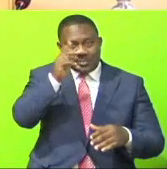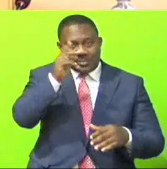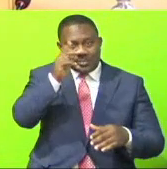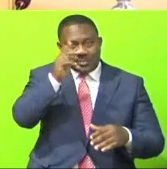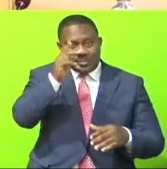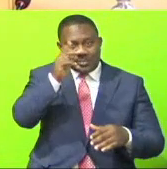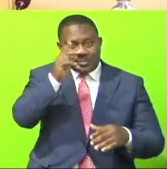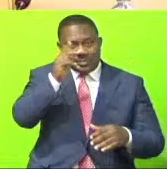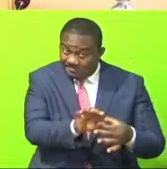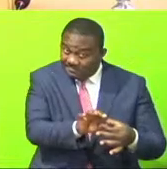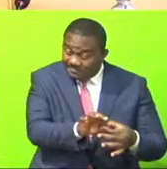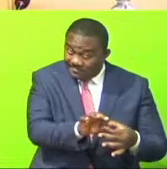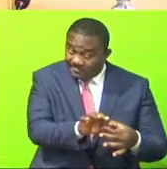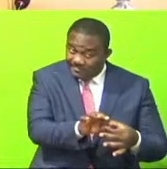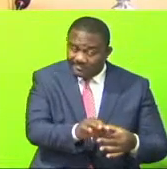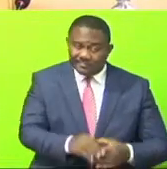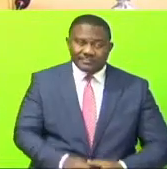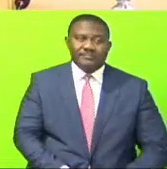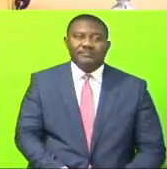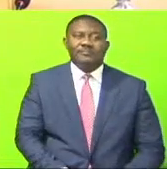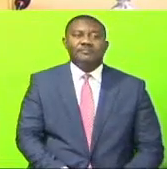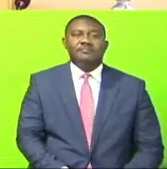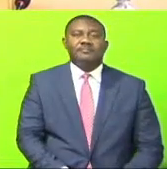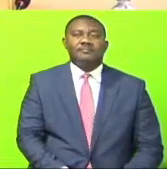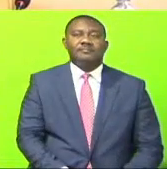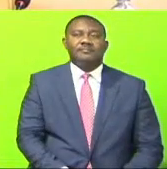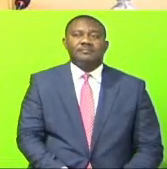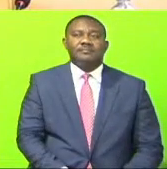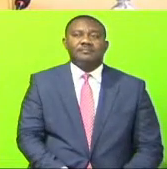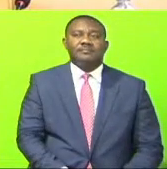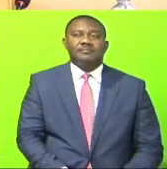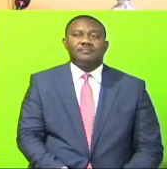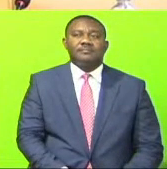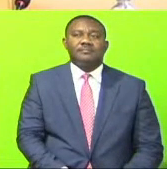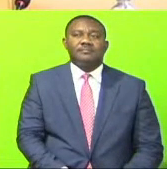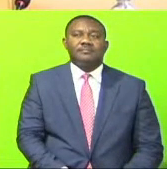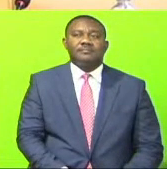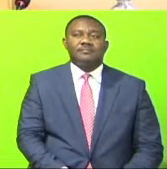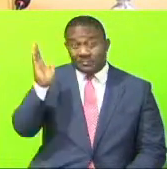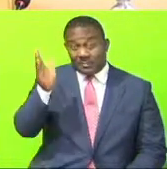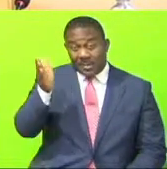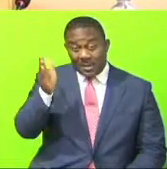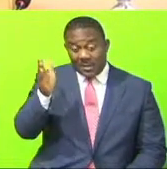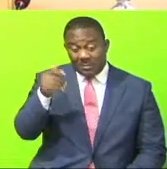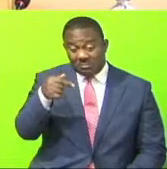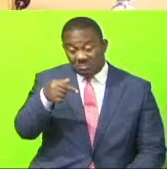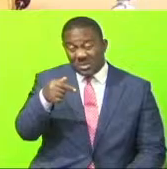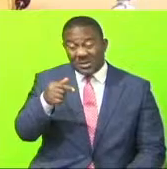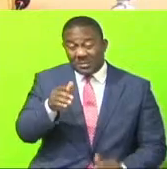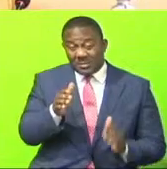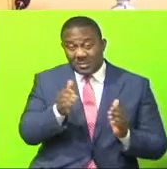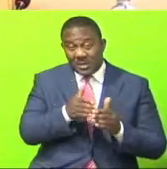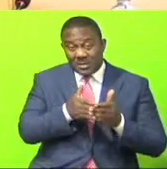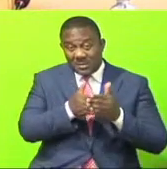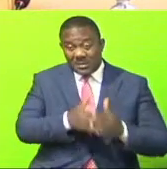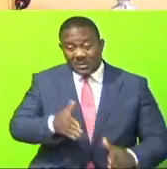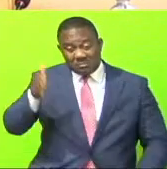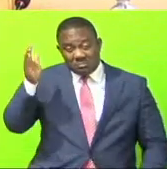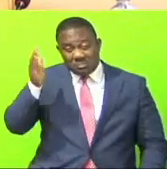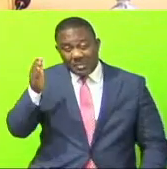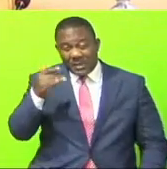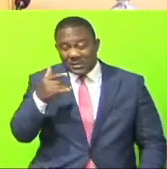Mr. Speaker, the statement made by the minority leader is simply